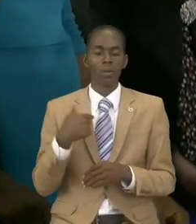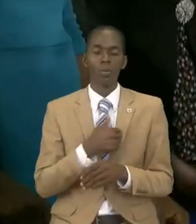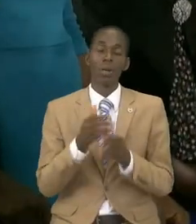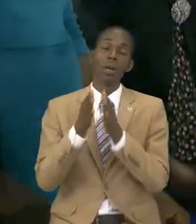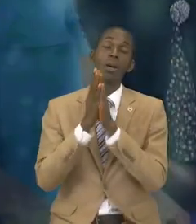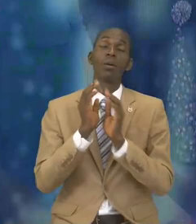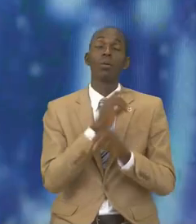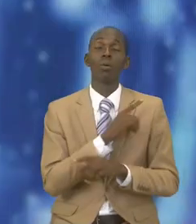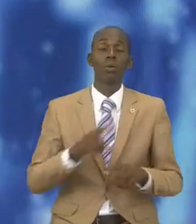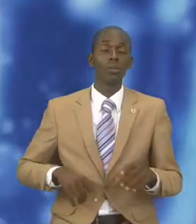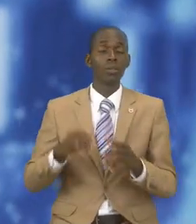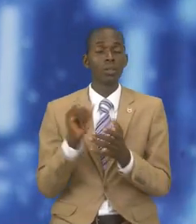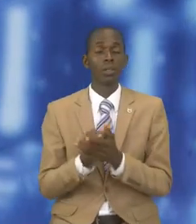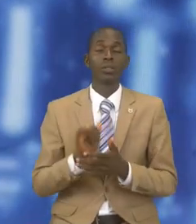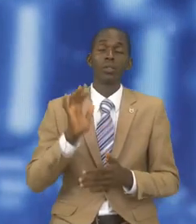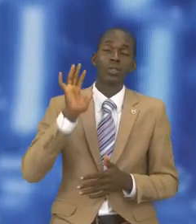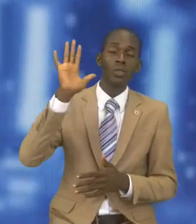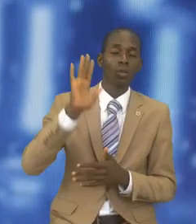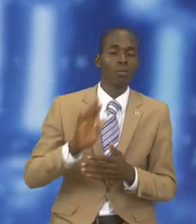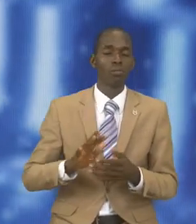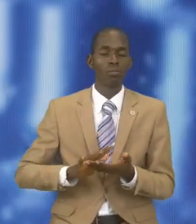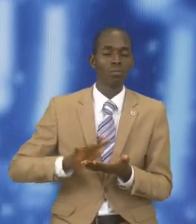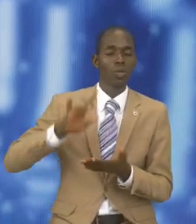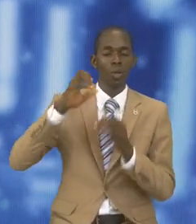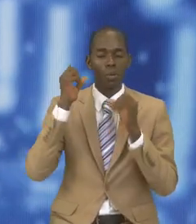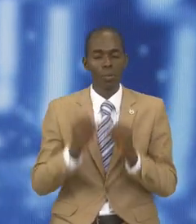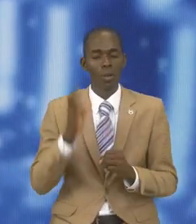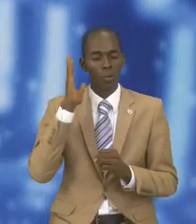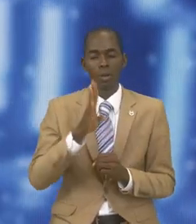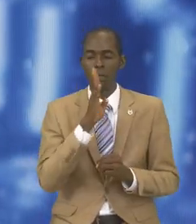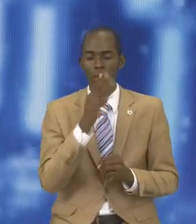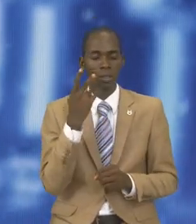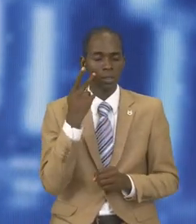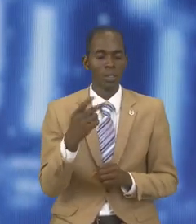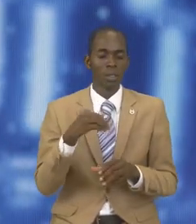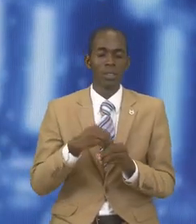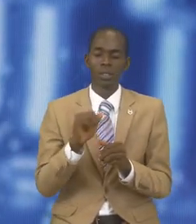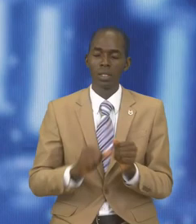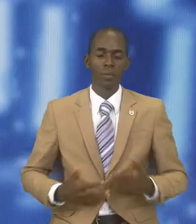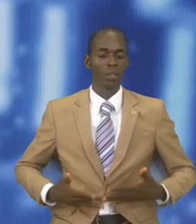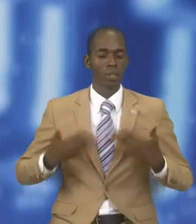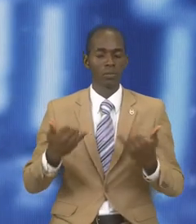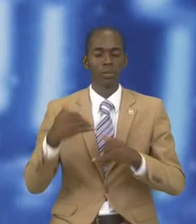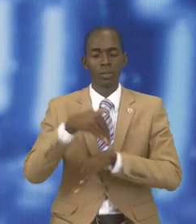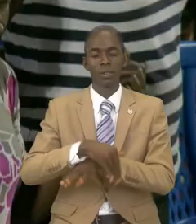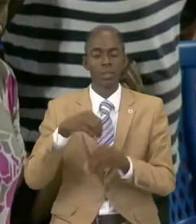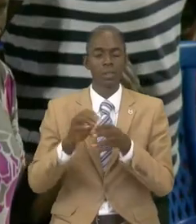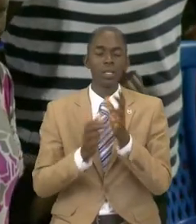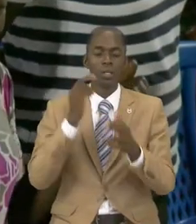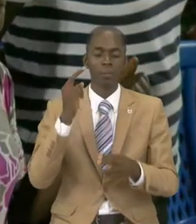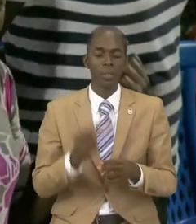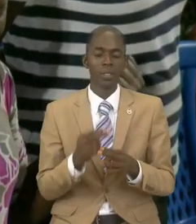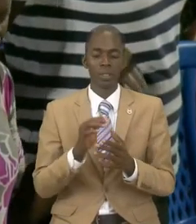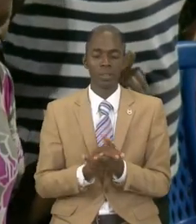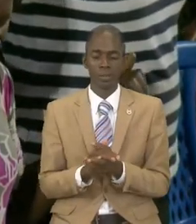Lord, that your glorious power will be manifested in every life tonight in Jesus'